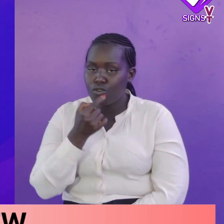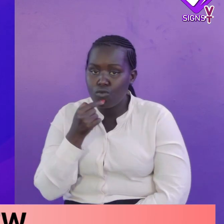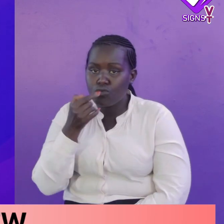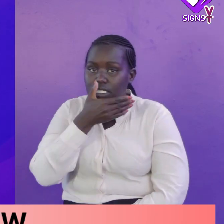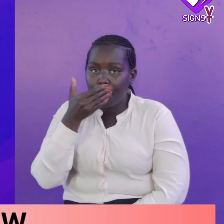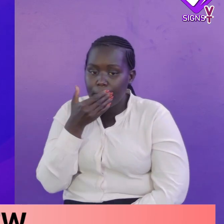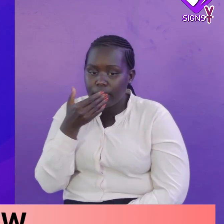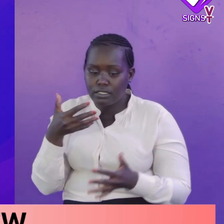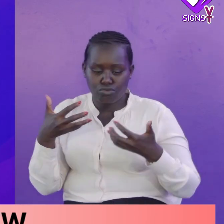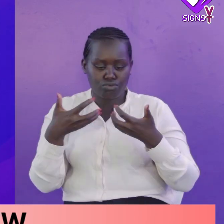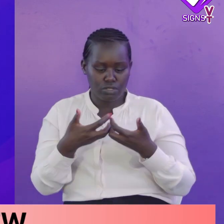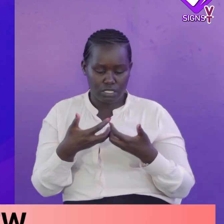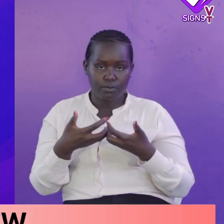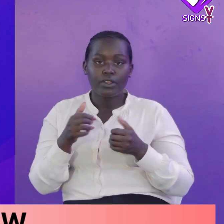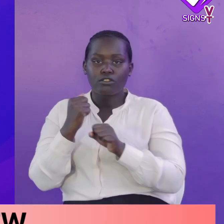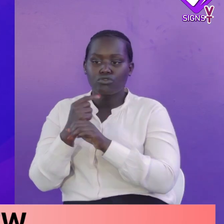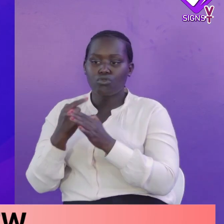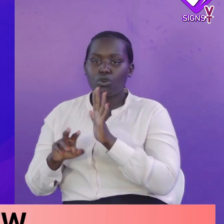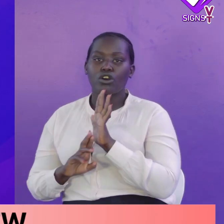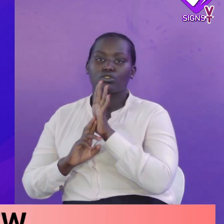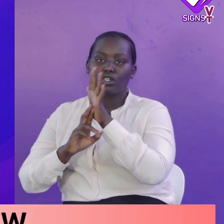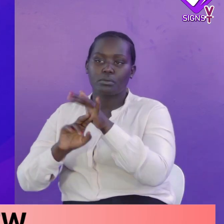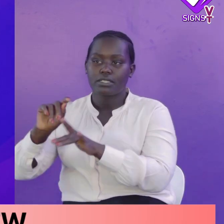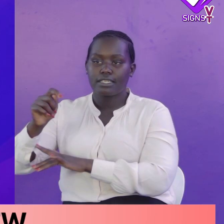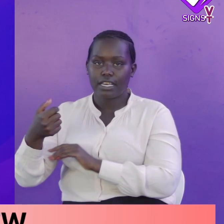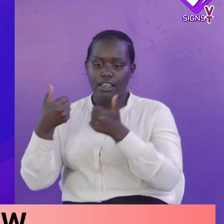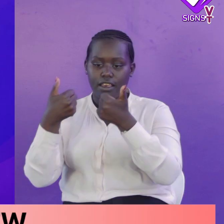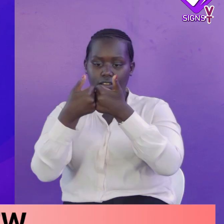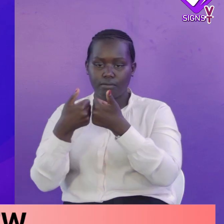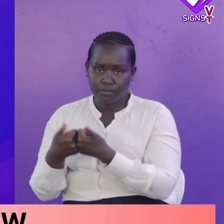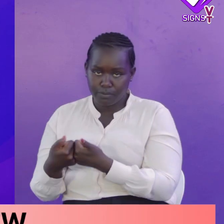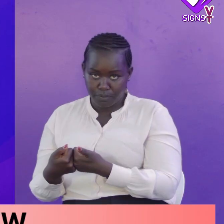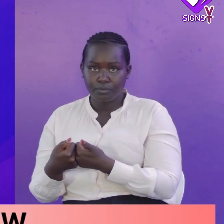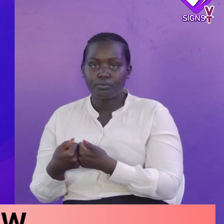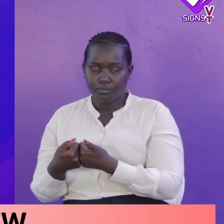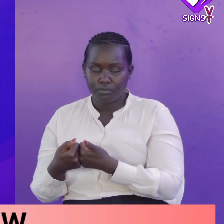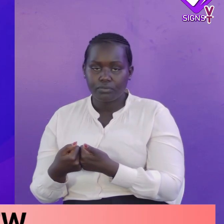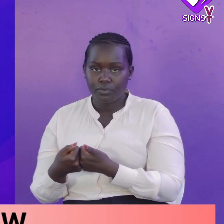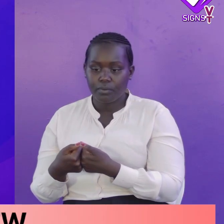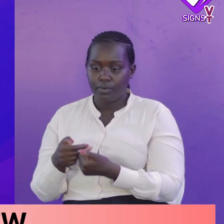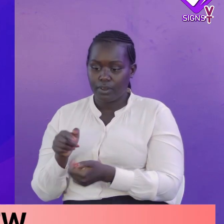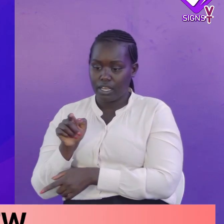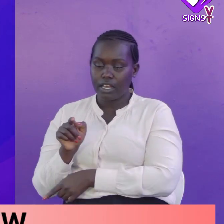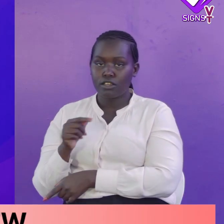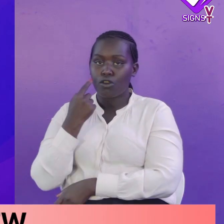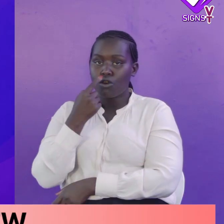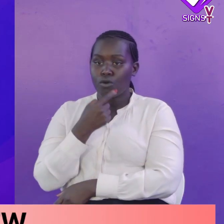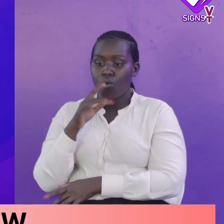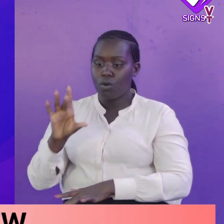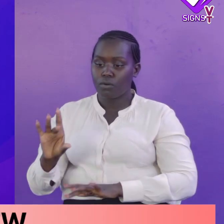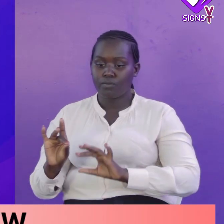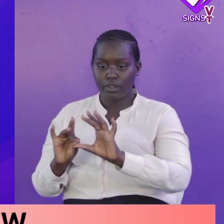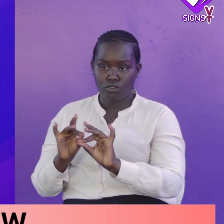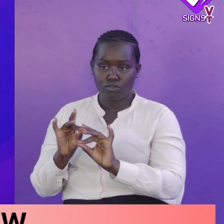best suited to represent Kenya in these competitions. So those that are chosen